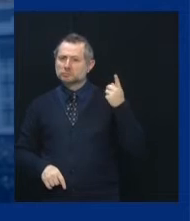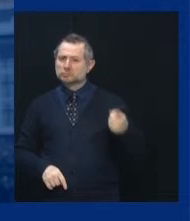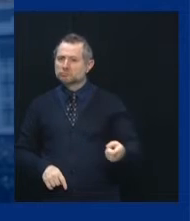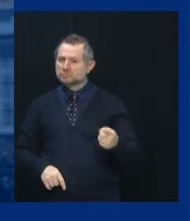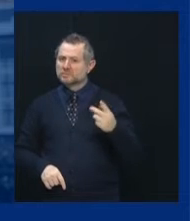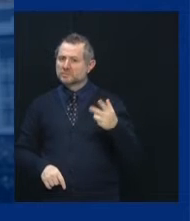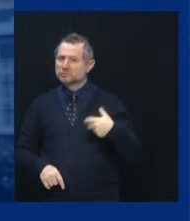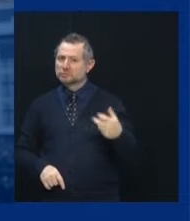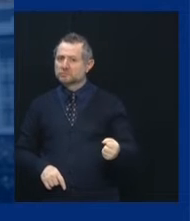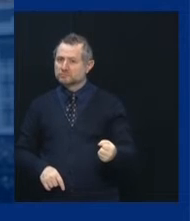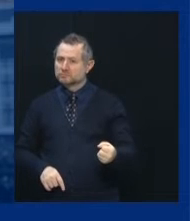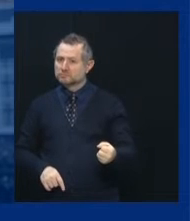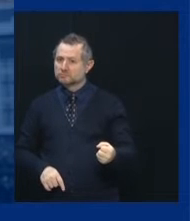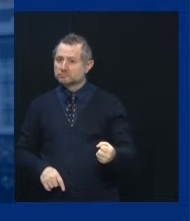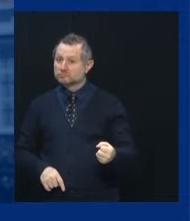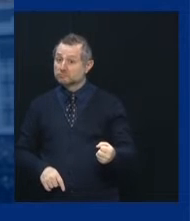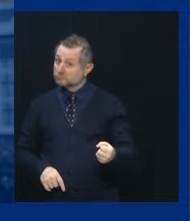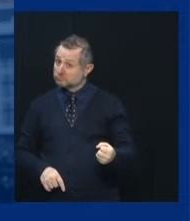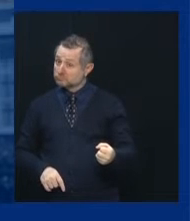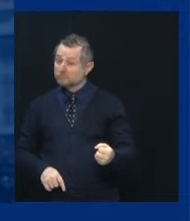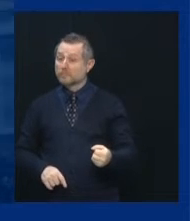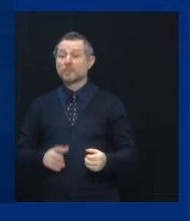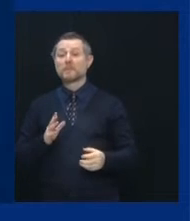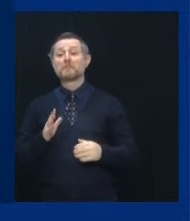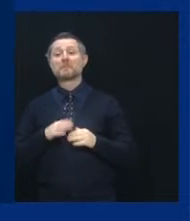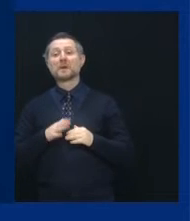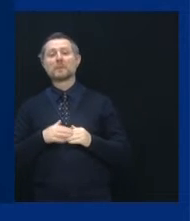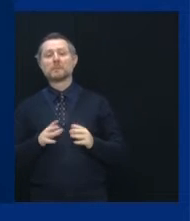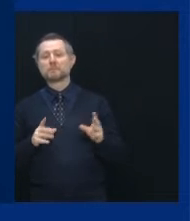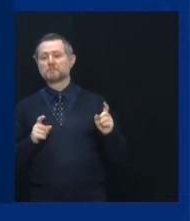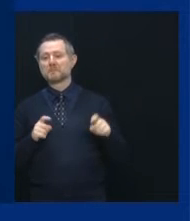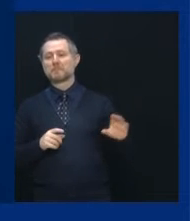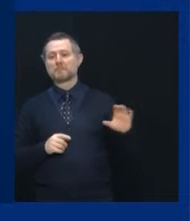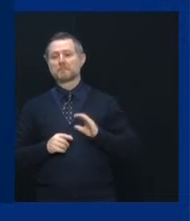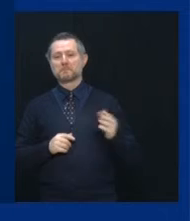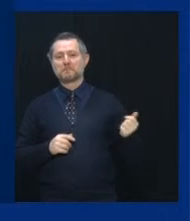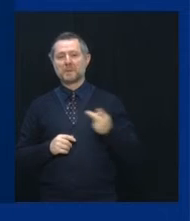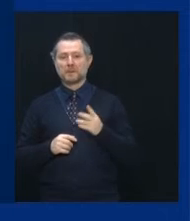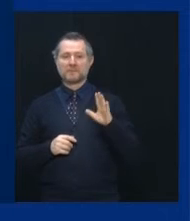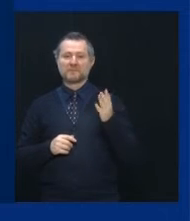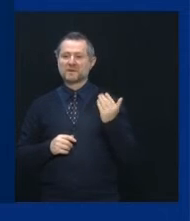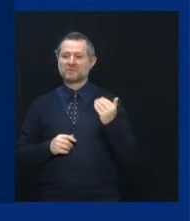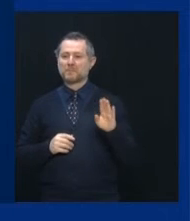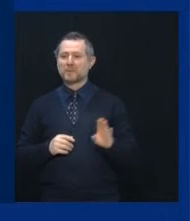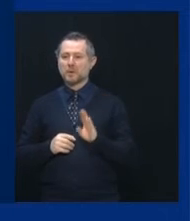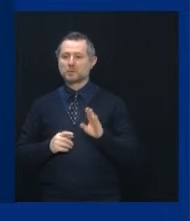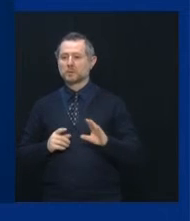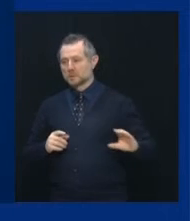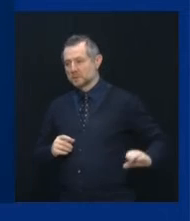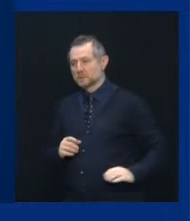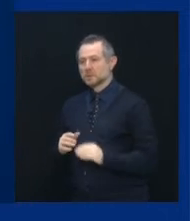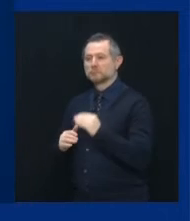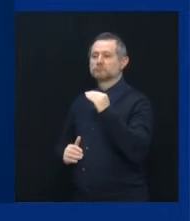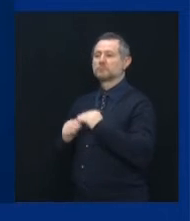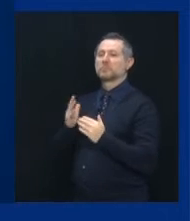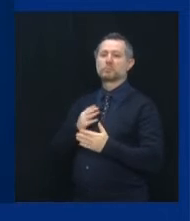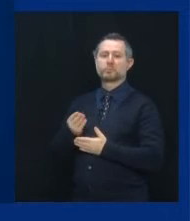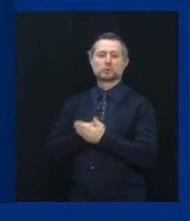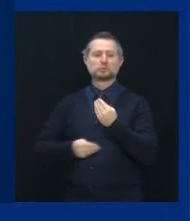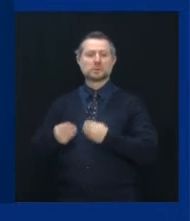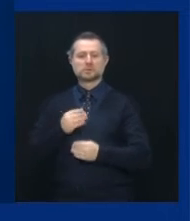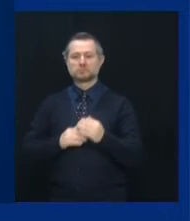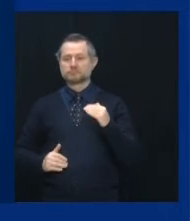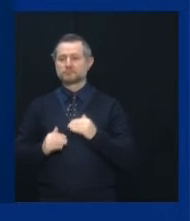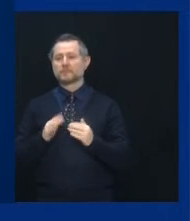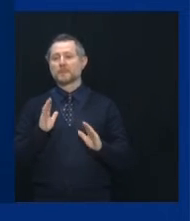At a minimum, we have to get $15 billion this year to cover our deficit. So the State of the State